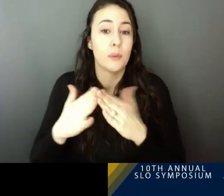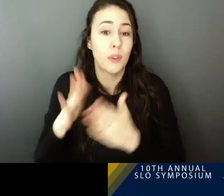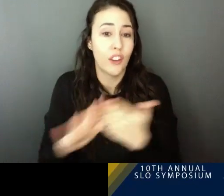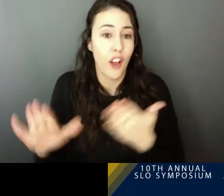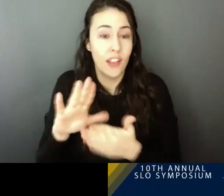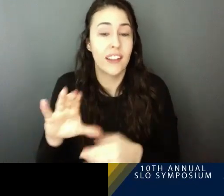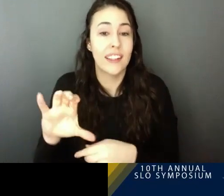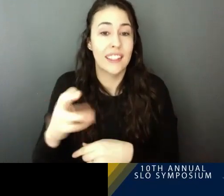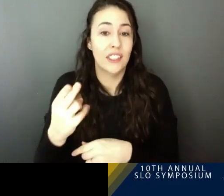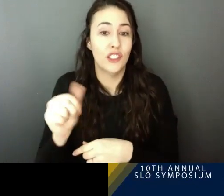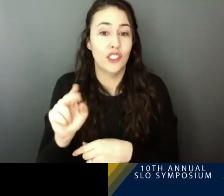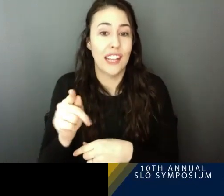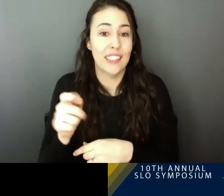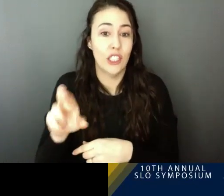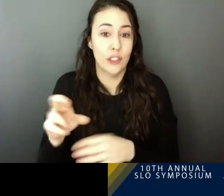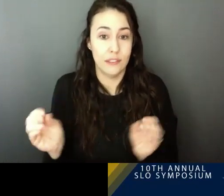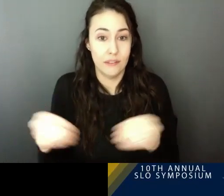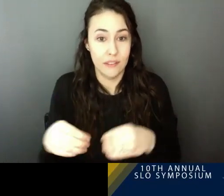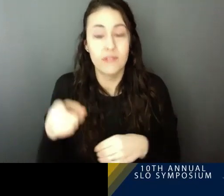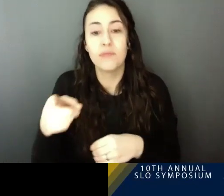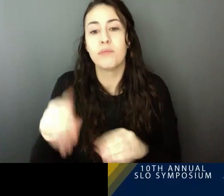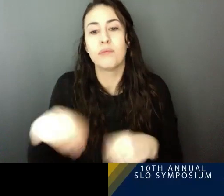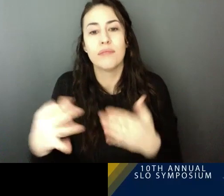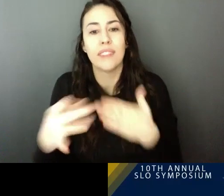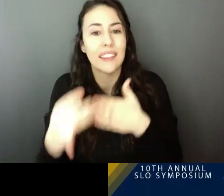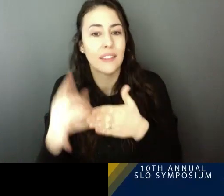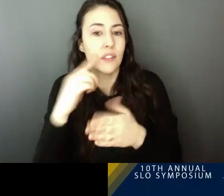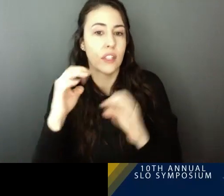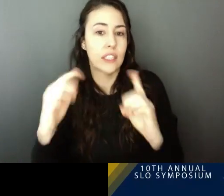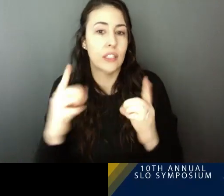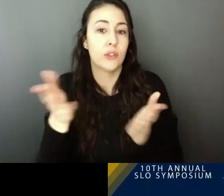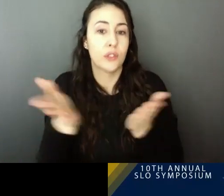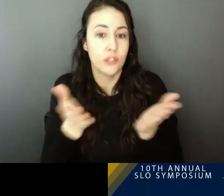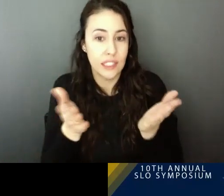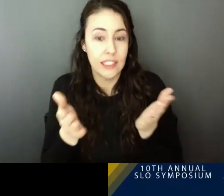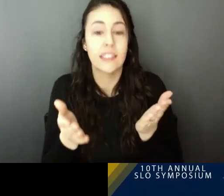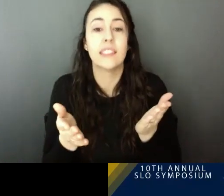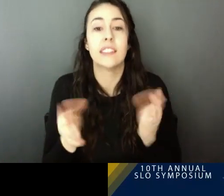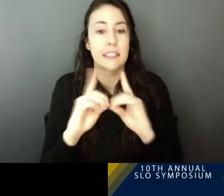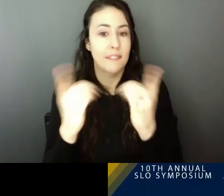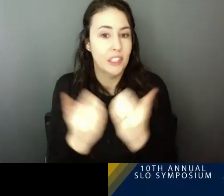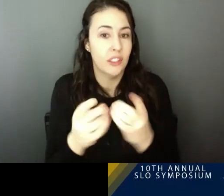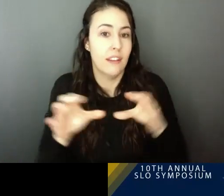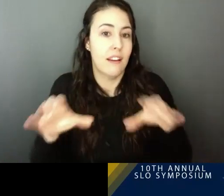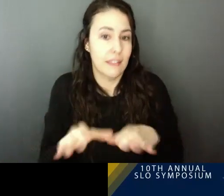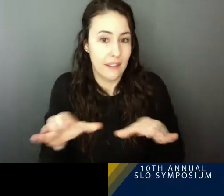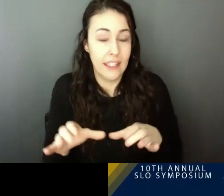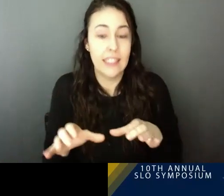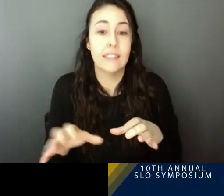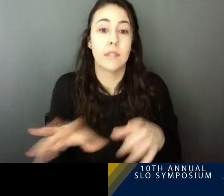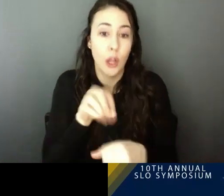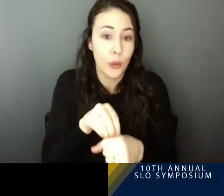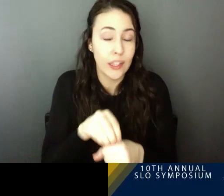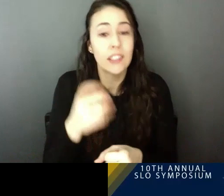Office, Aisha provides leadership for educational services for the Educational Services Division activities, including transfer